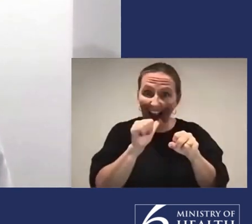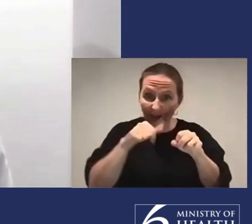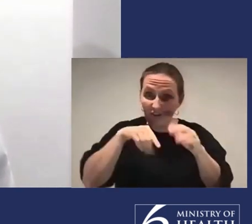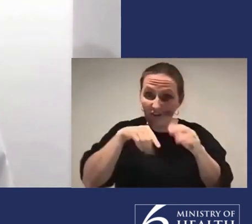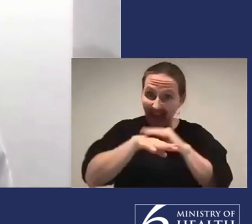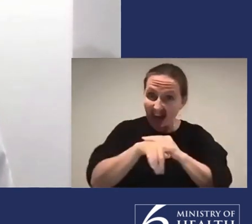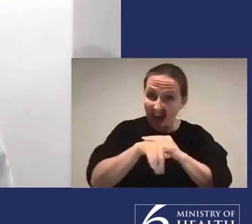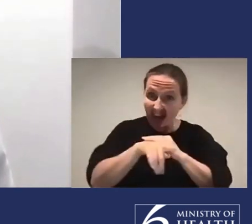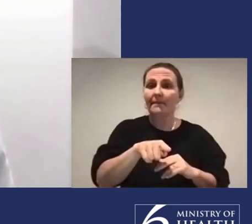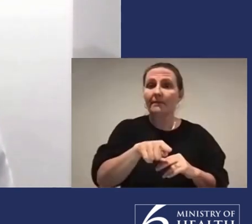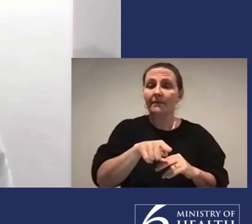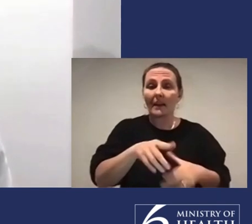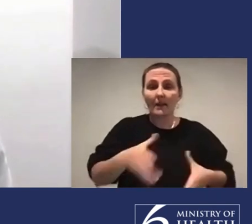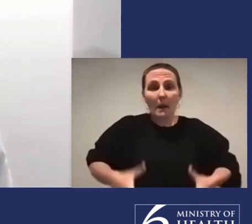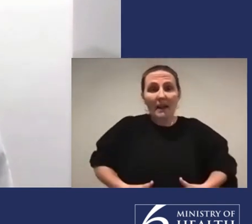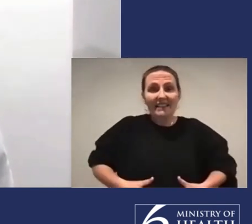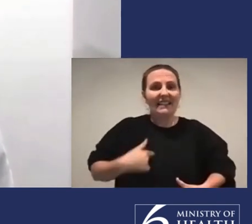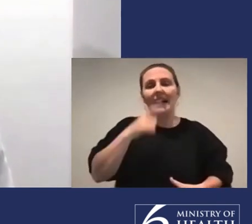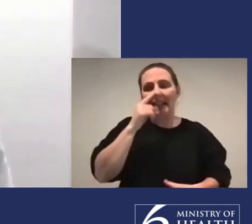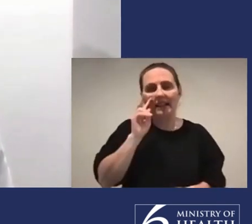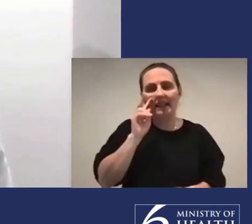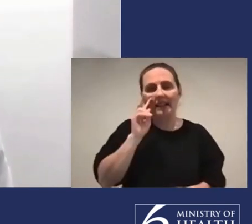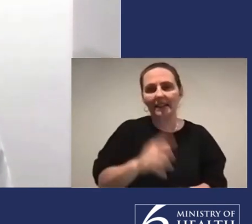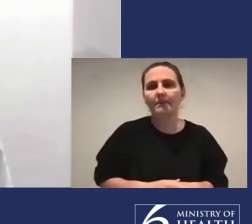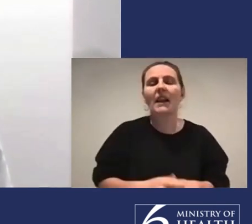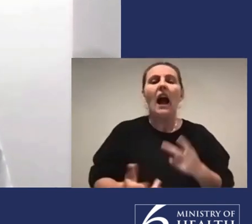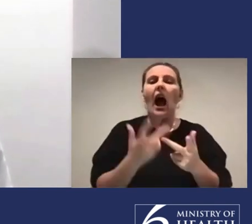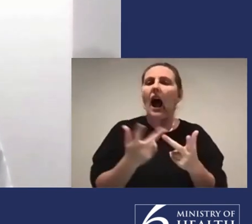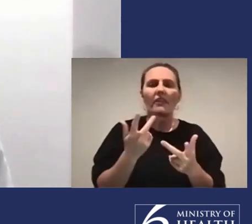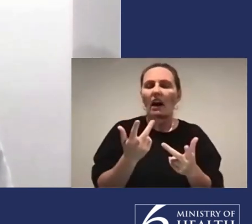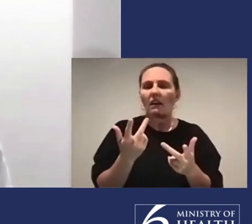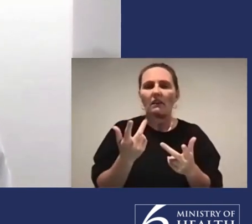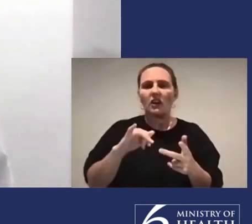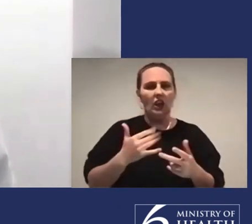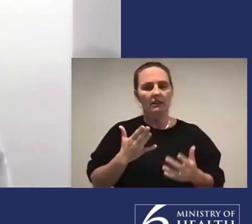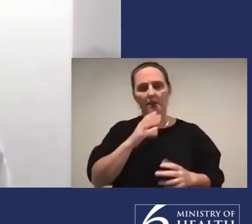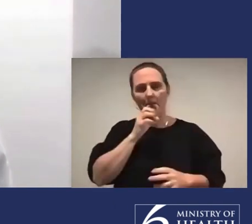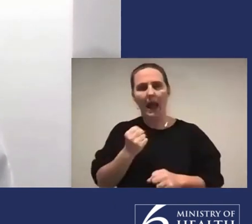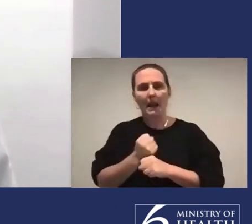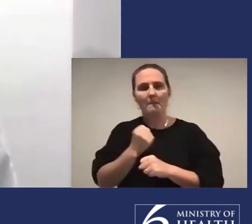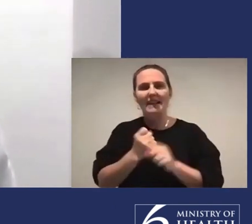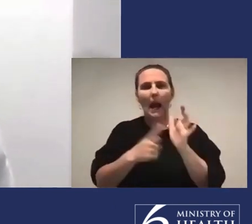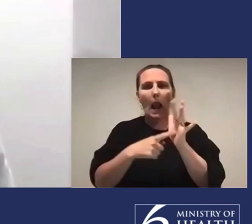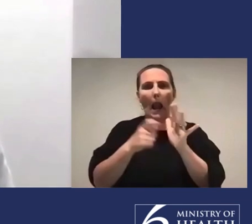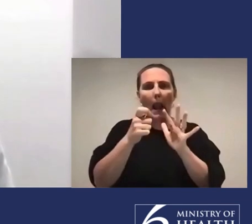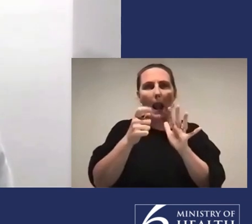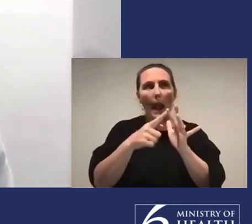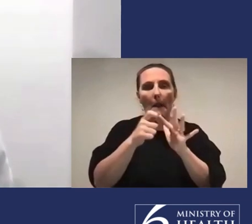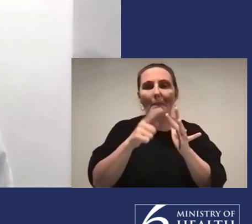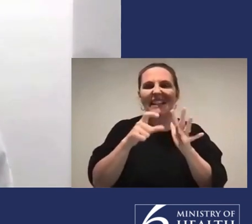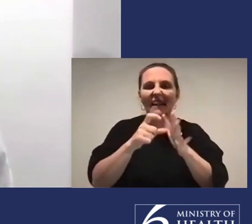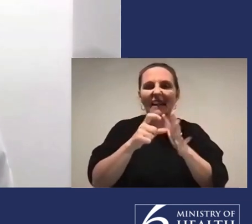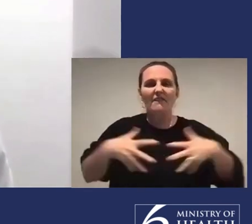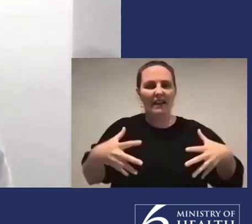naturally in your body other than the polyethylene glycol, which is a man-made lipid or fat, and that's